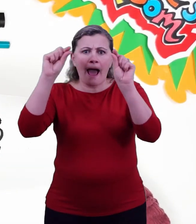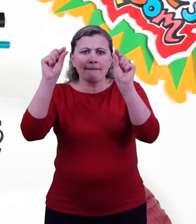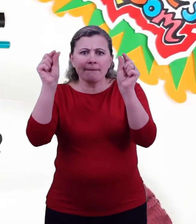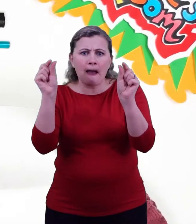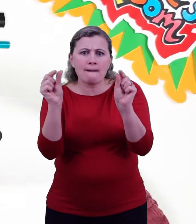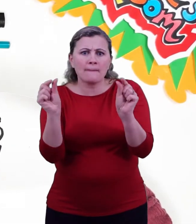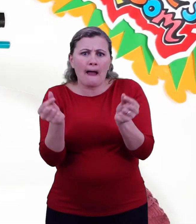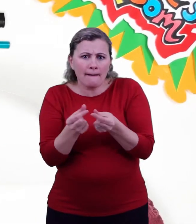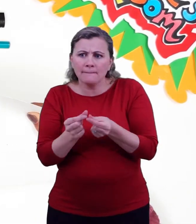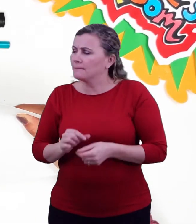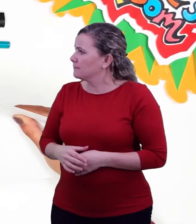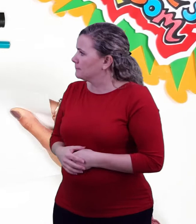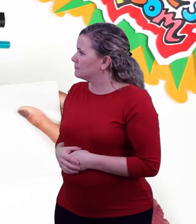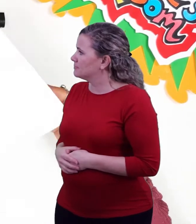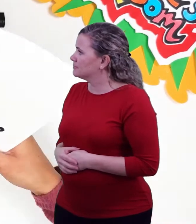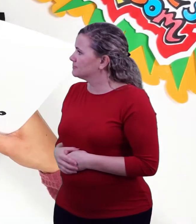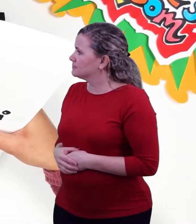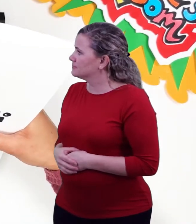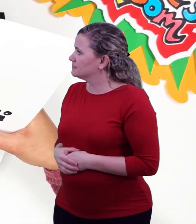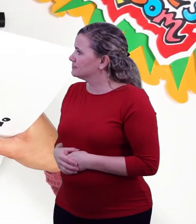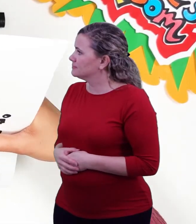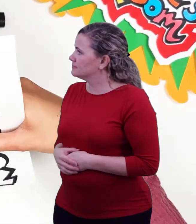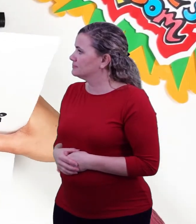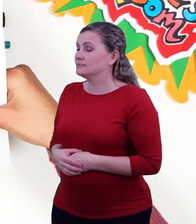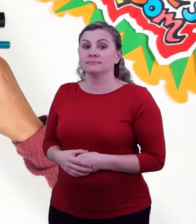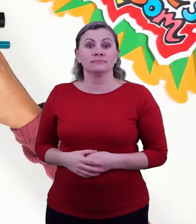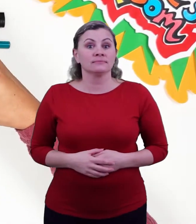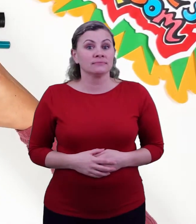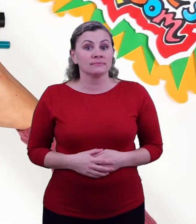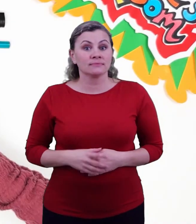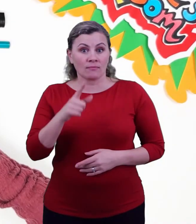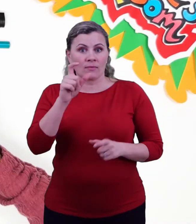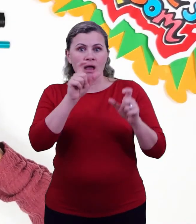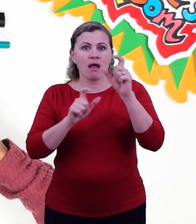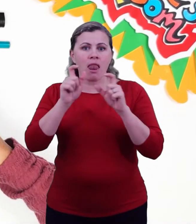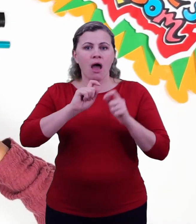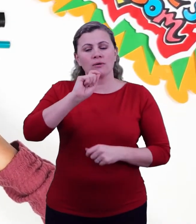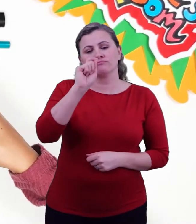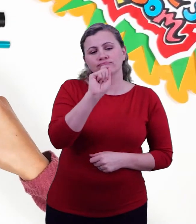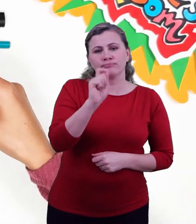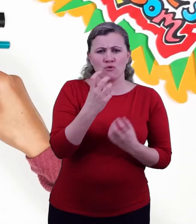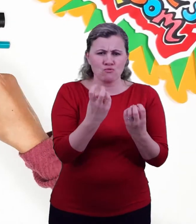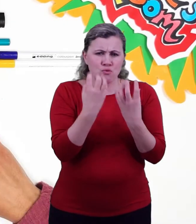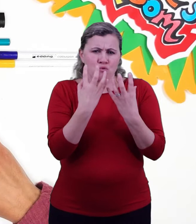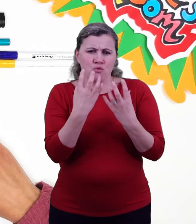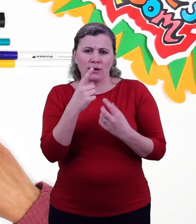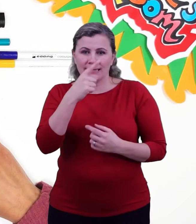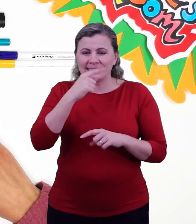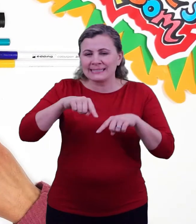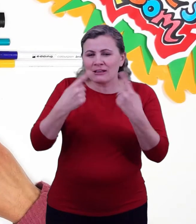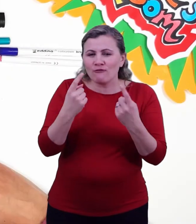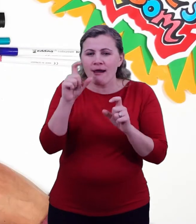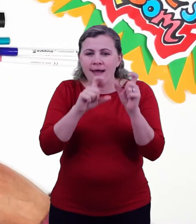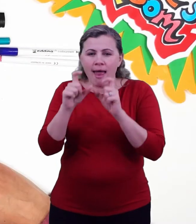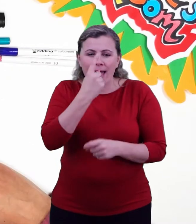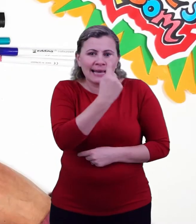Now cut out your writing, leaving about a ½ centimeter of card around your writing. This will help it to pop. Now colour in your